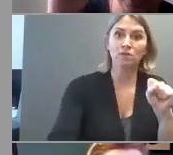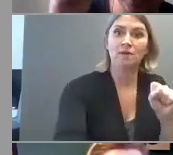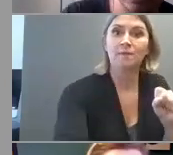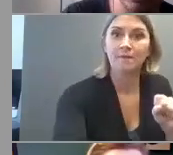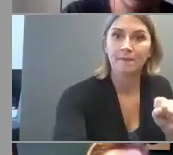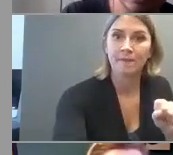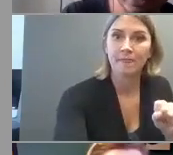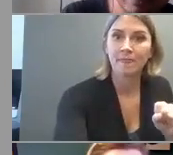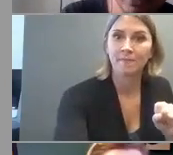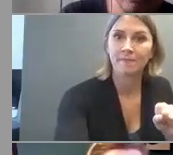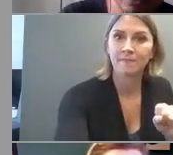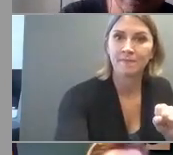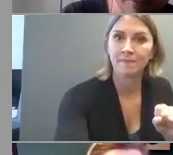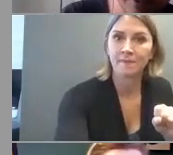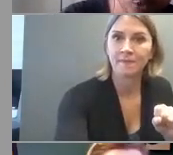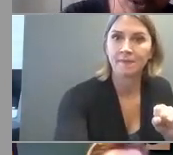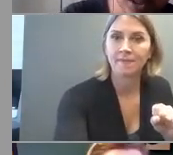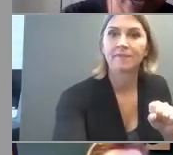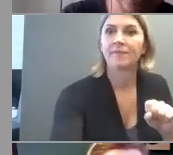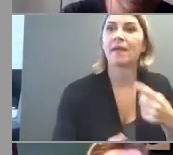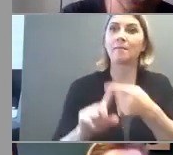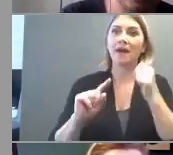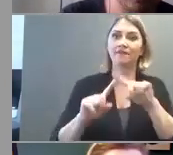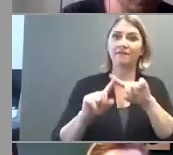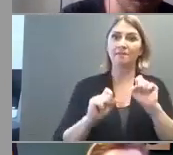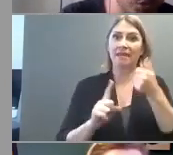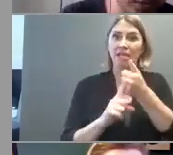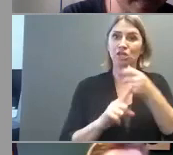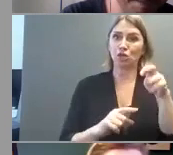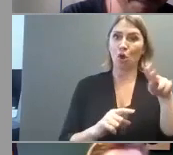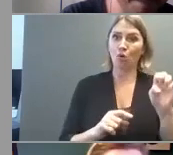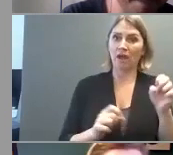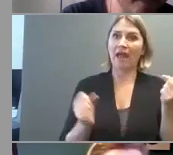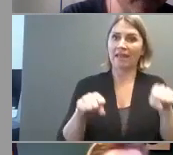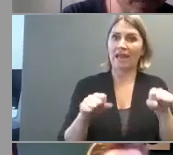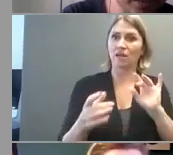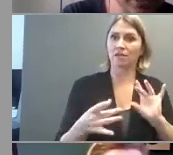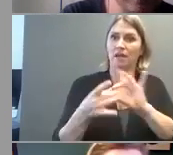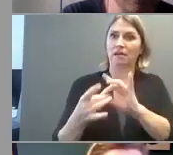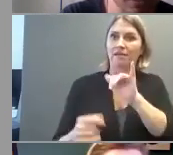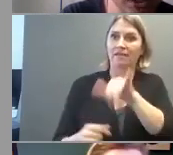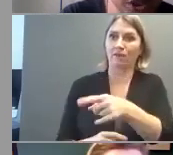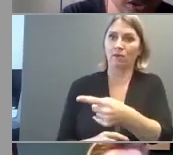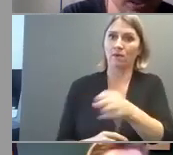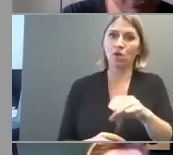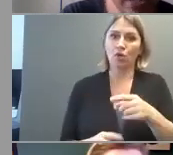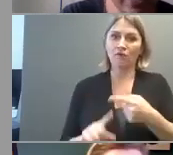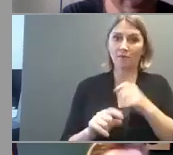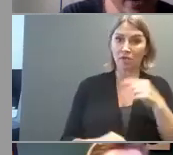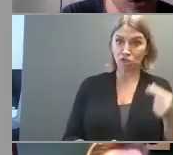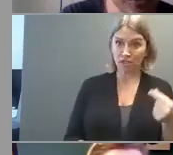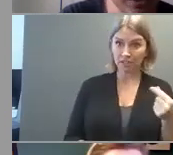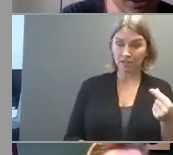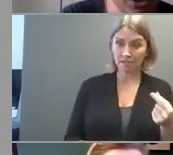to guarantee that from every node here, I can reach every other node. See, from G,